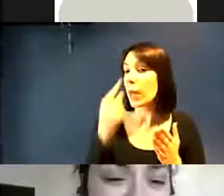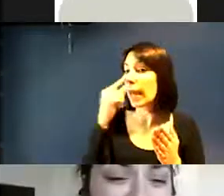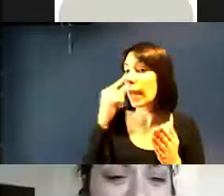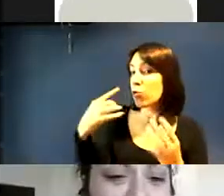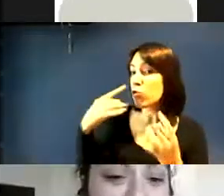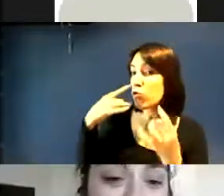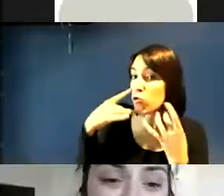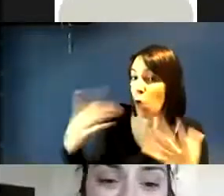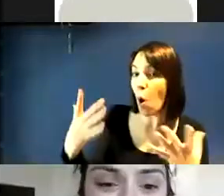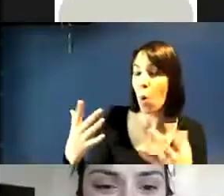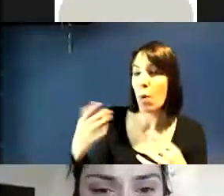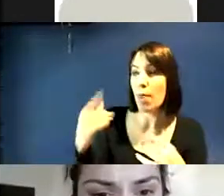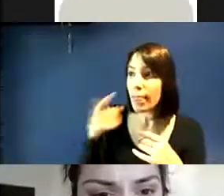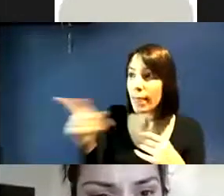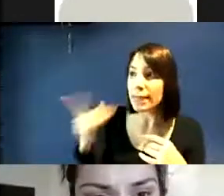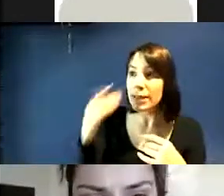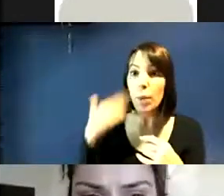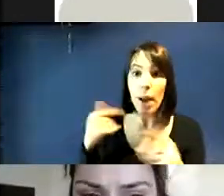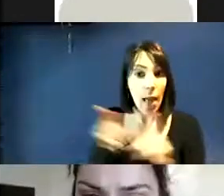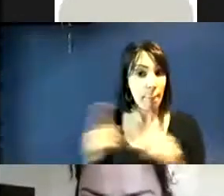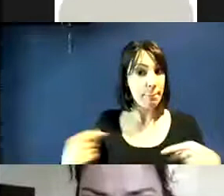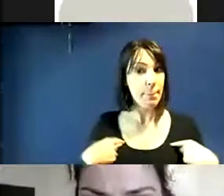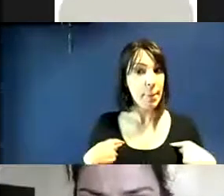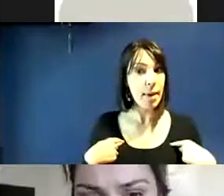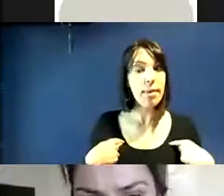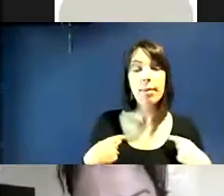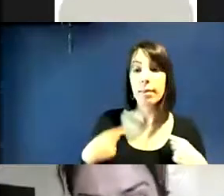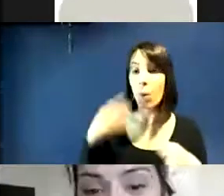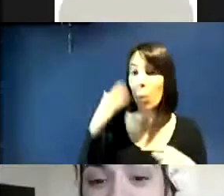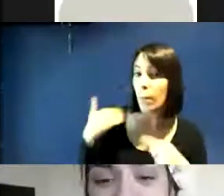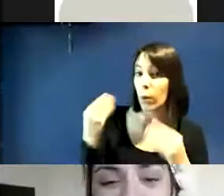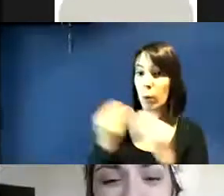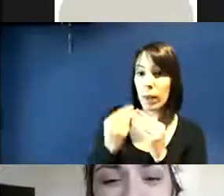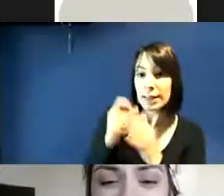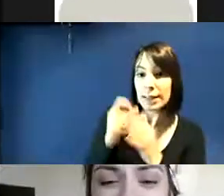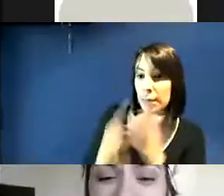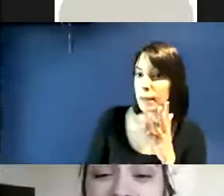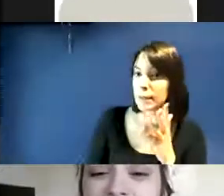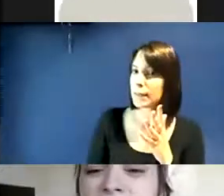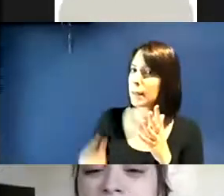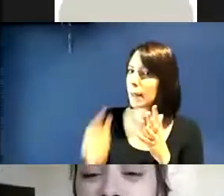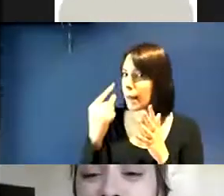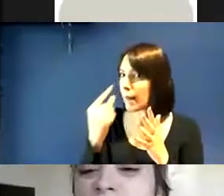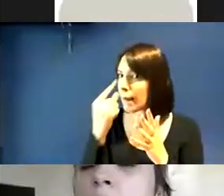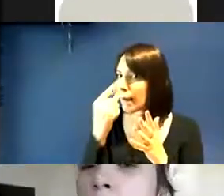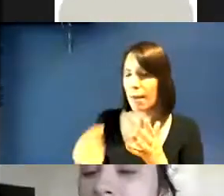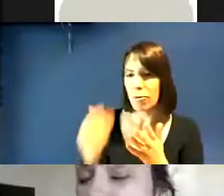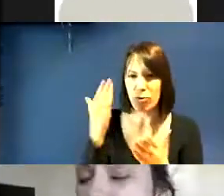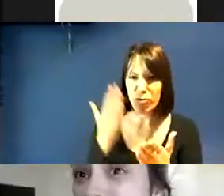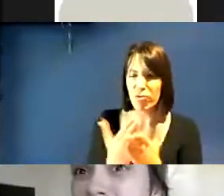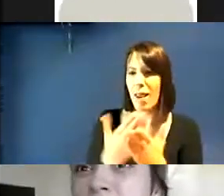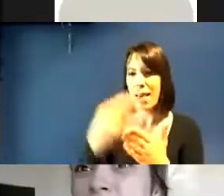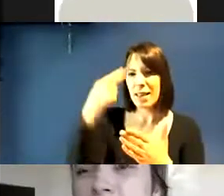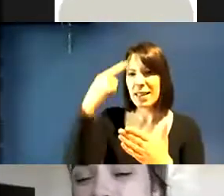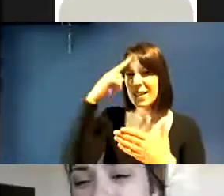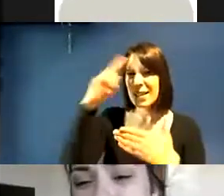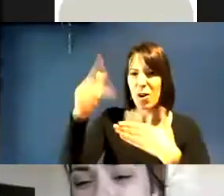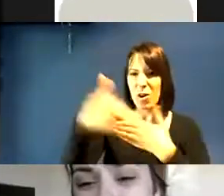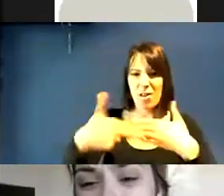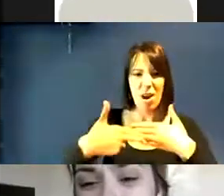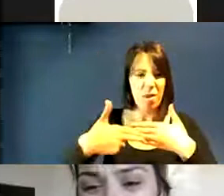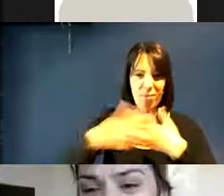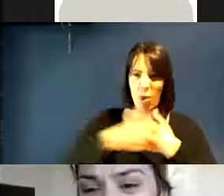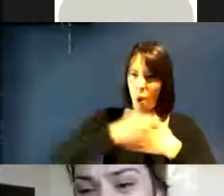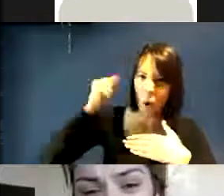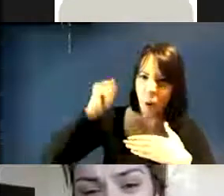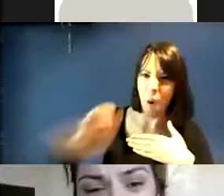women, like myself, are exceeding expectations and smashing stereotypes, we can begin to kind of